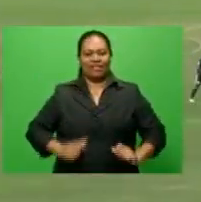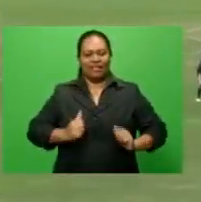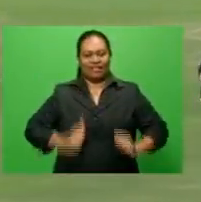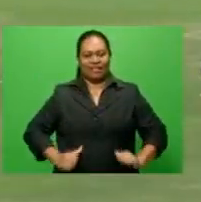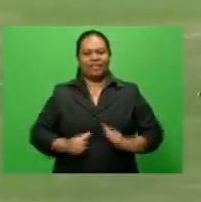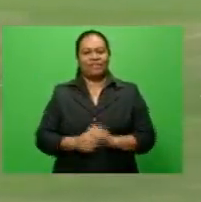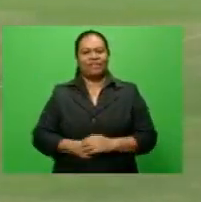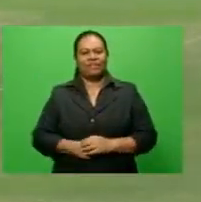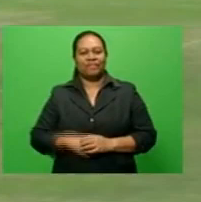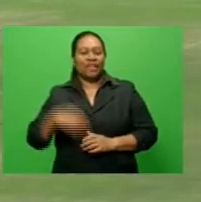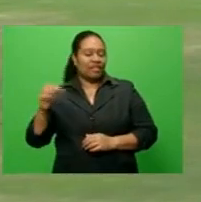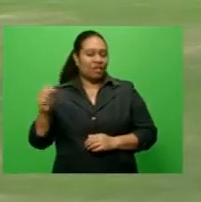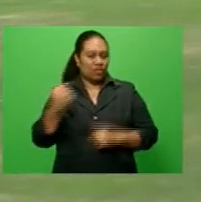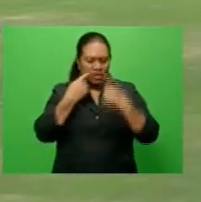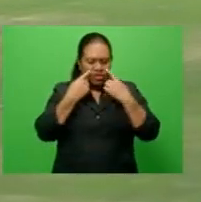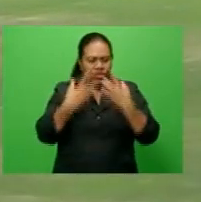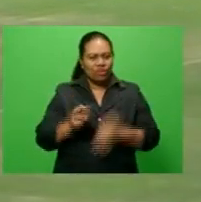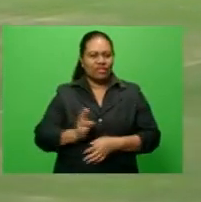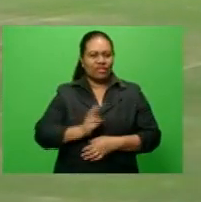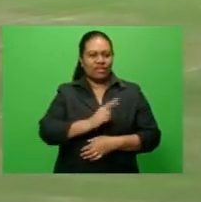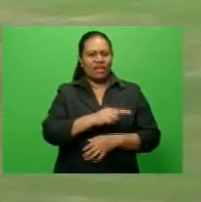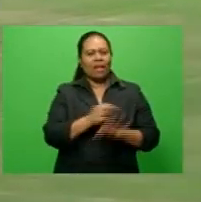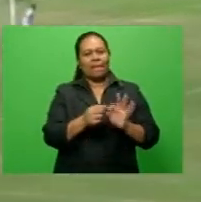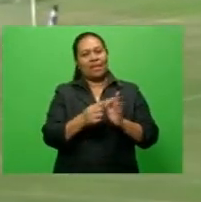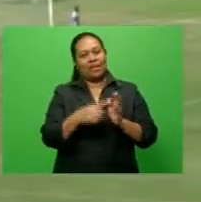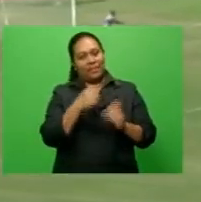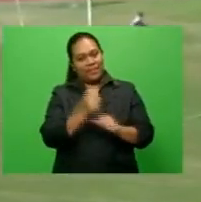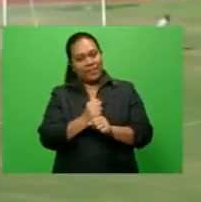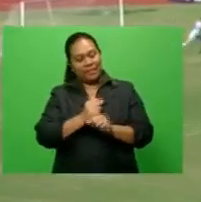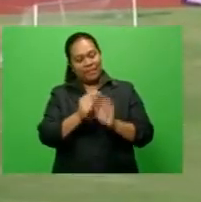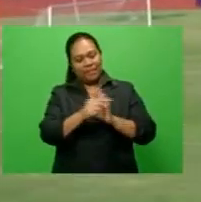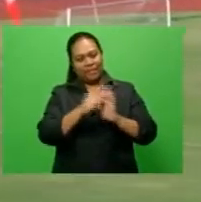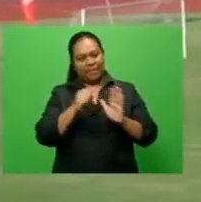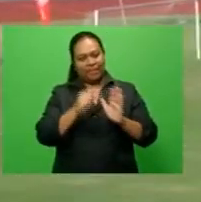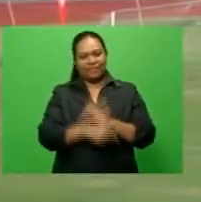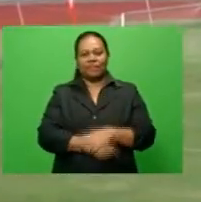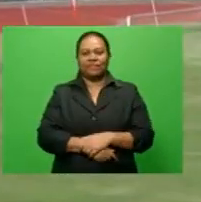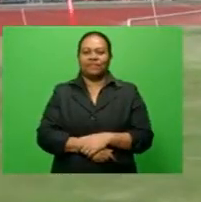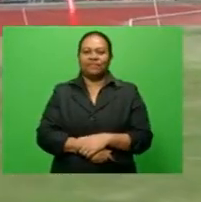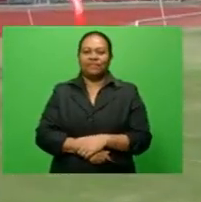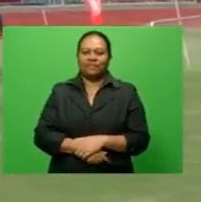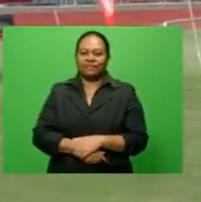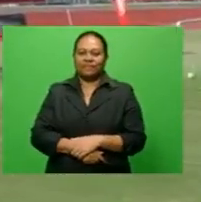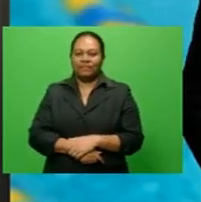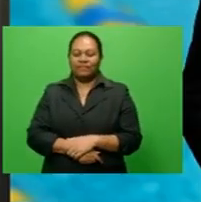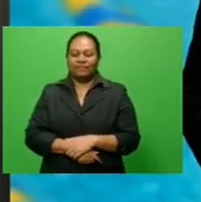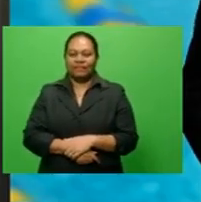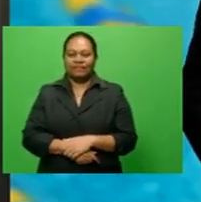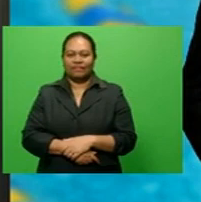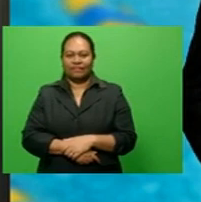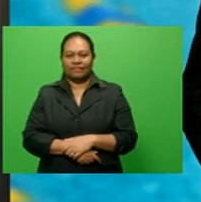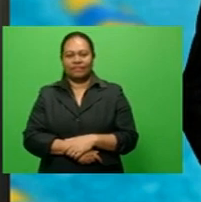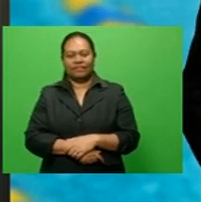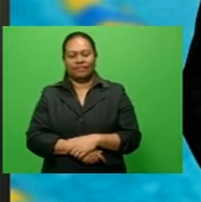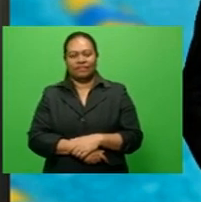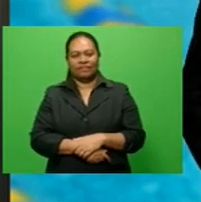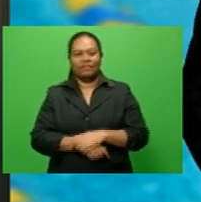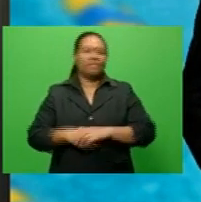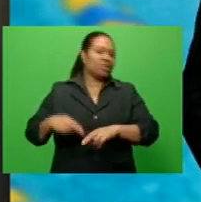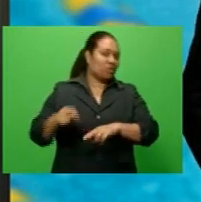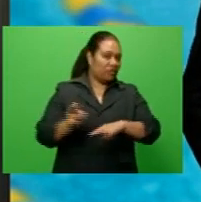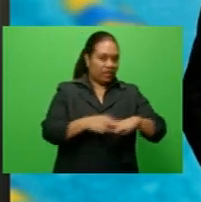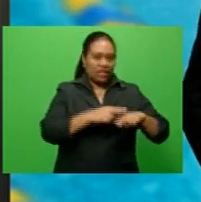The win marks Rewa's 9th BOG title. Carlini Tavi, FBC Sports. The Fiji